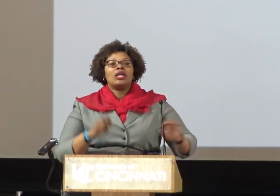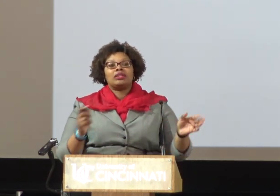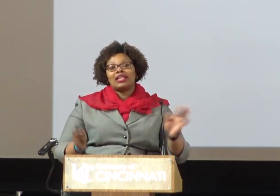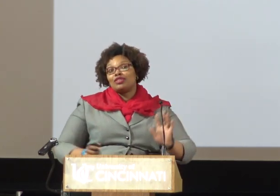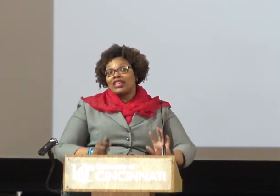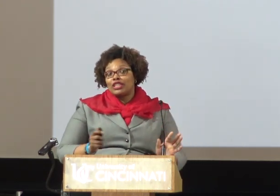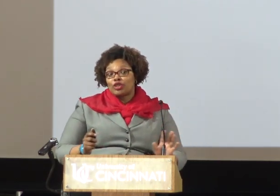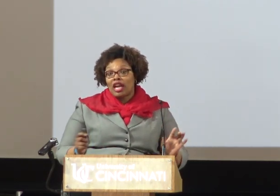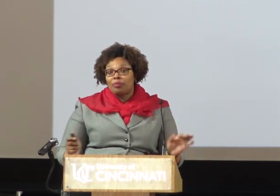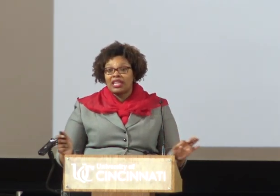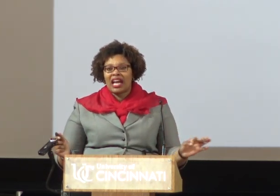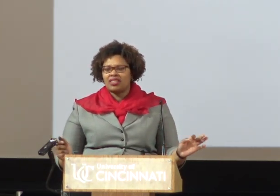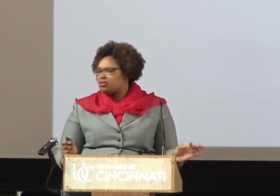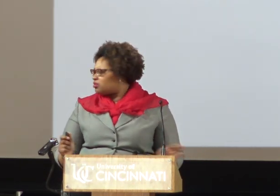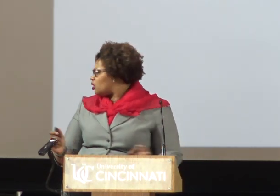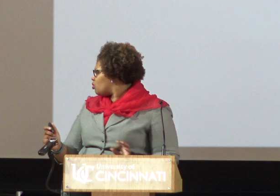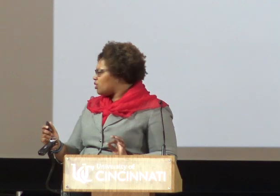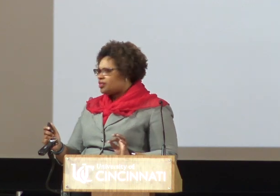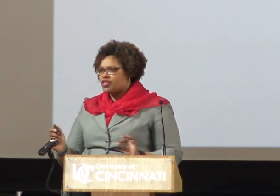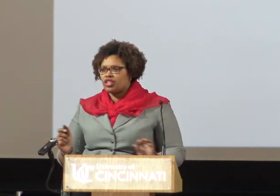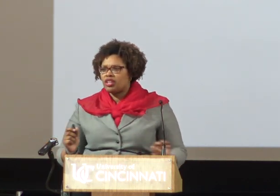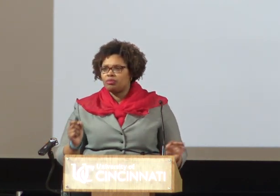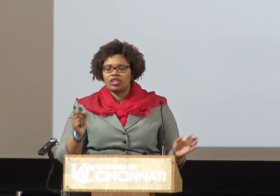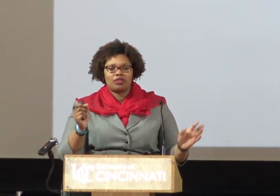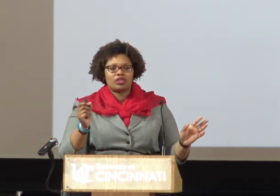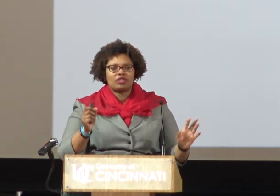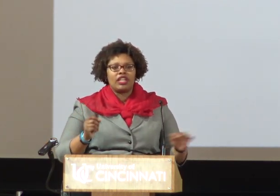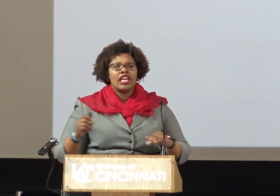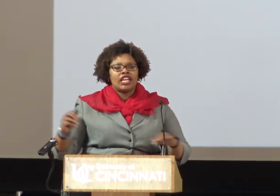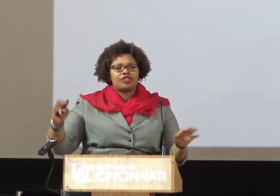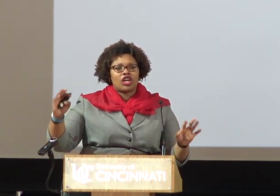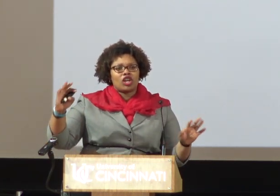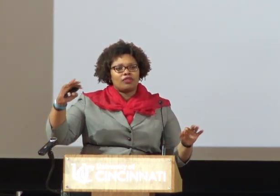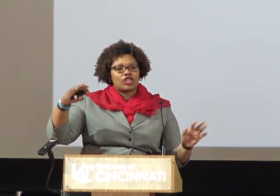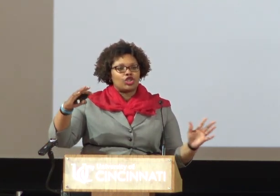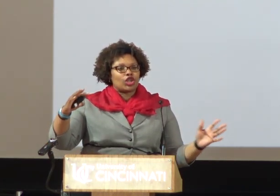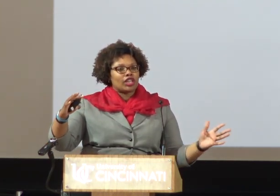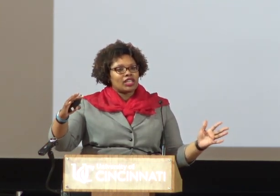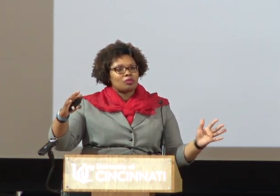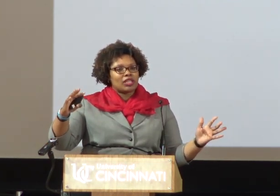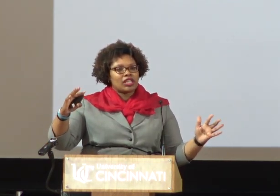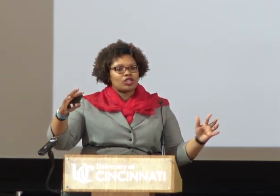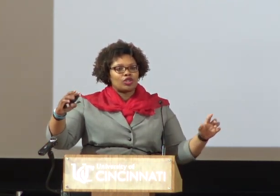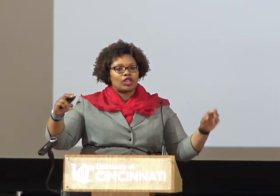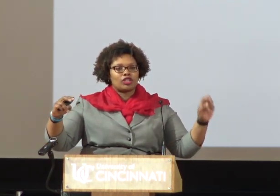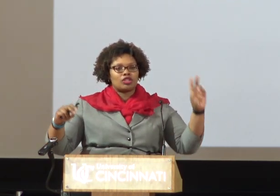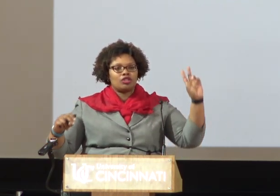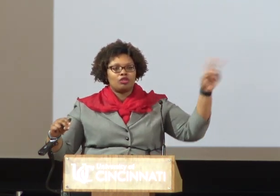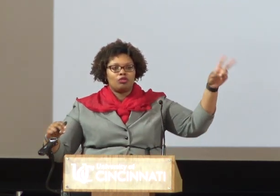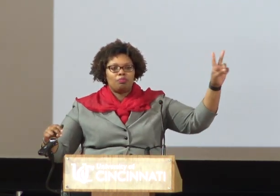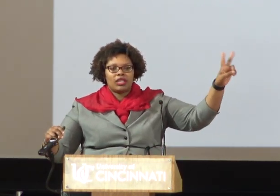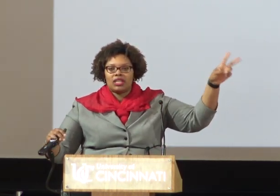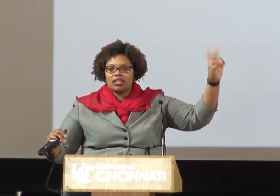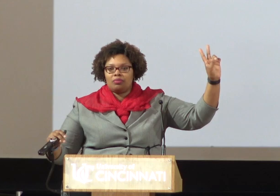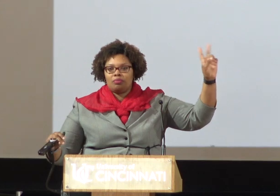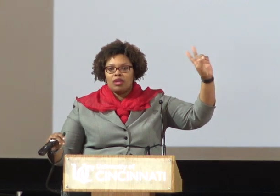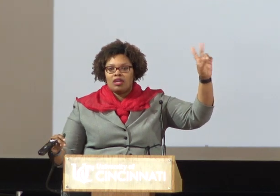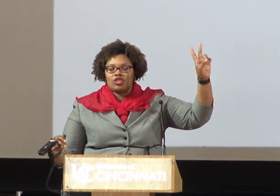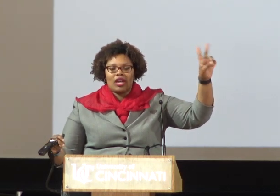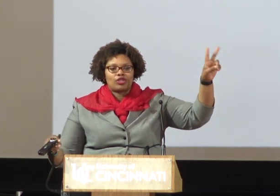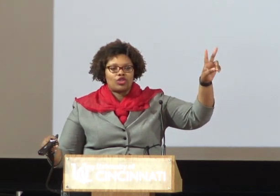So lots of ideas are happening. I don't know if the All of Us journey has been here. So there are two